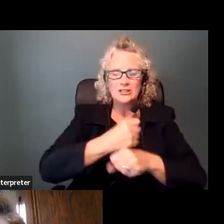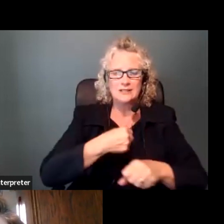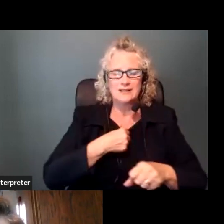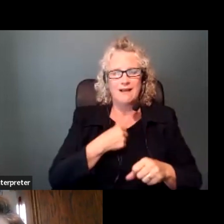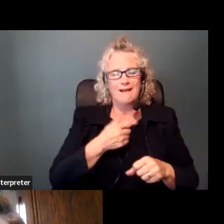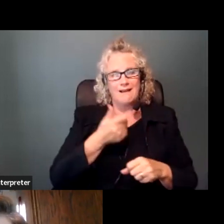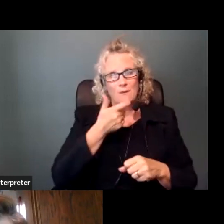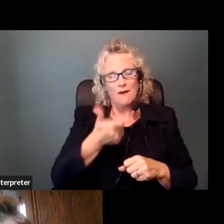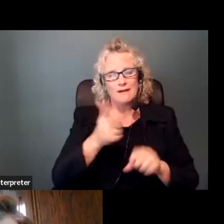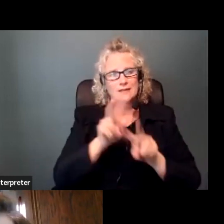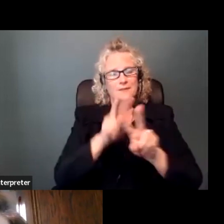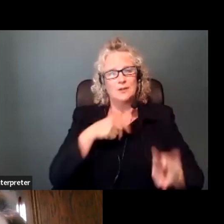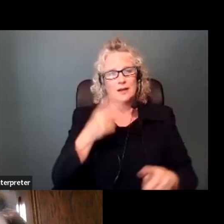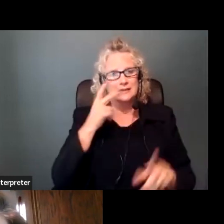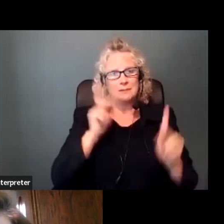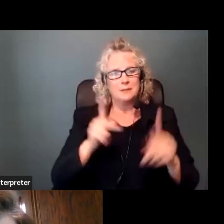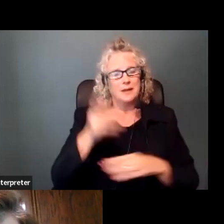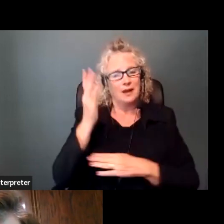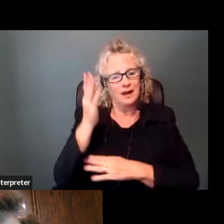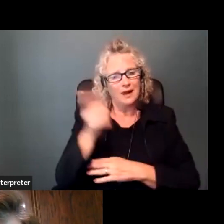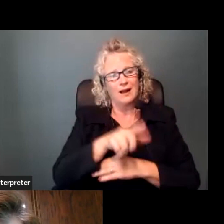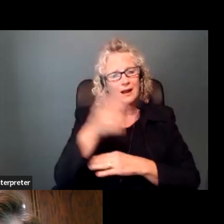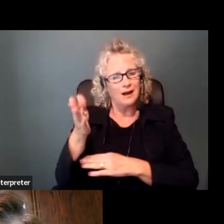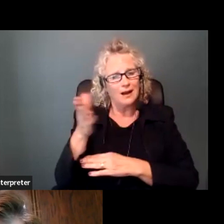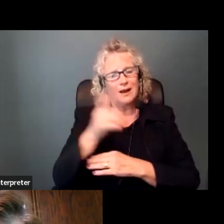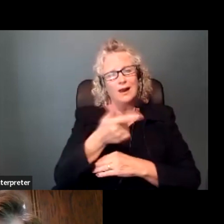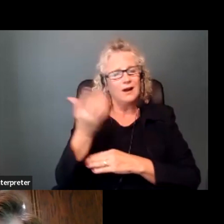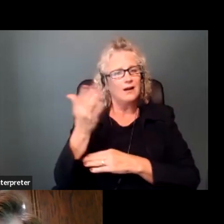at the funeral what it meant to them. So that's what I wanted to share.